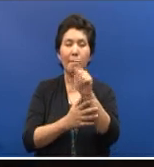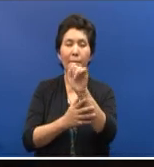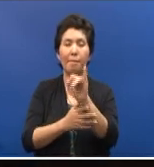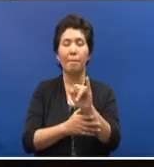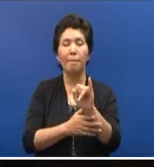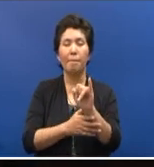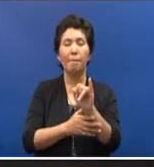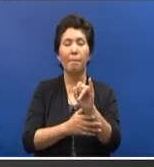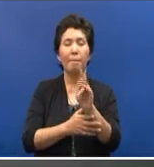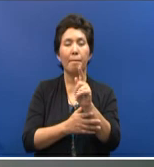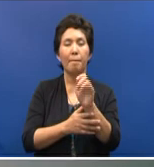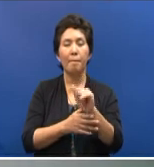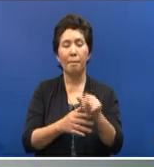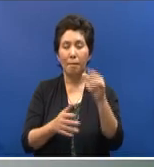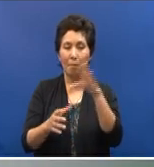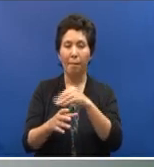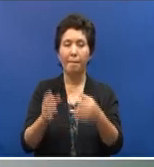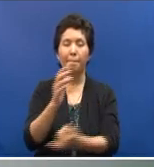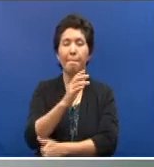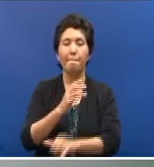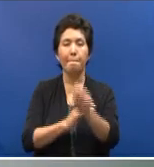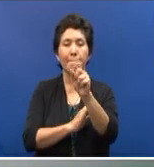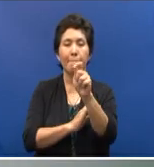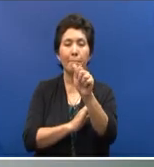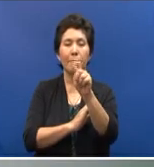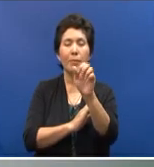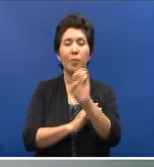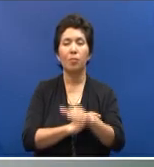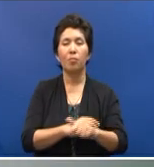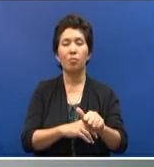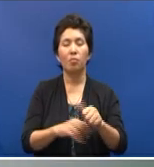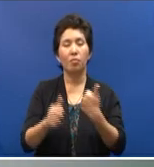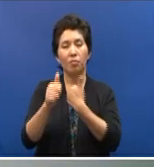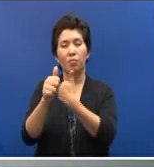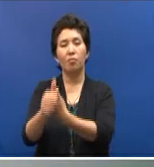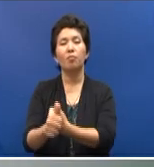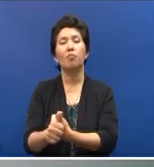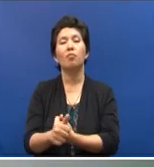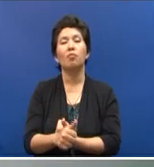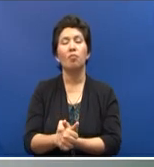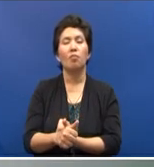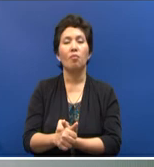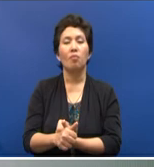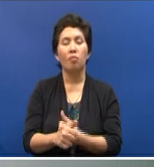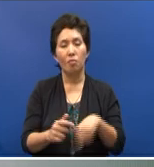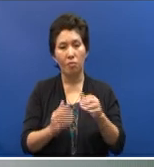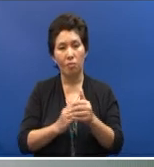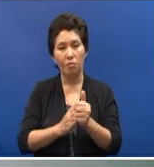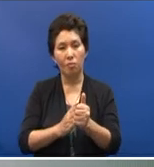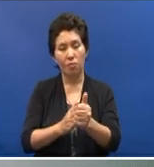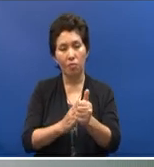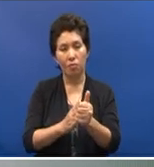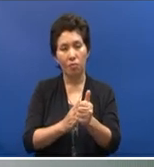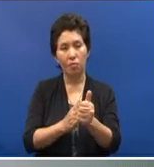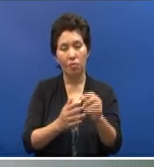Okay, and the states extends its service to citizens who live within